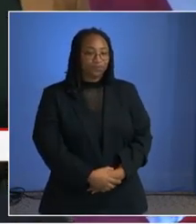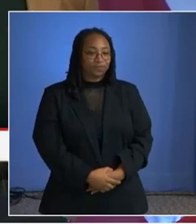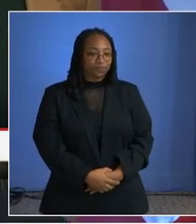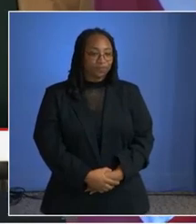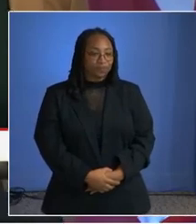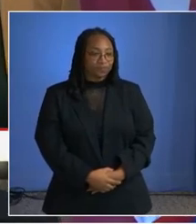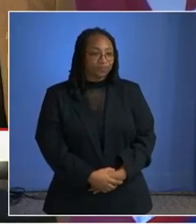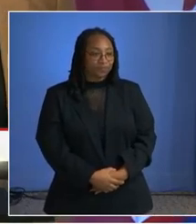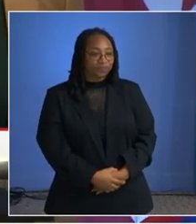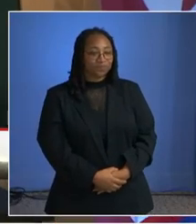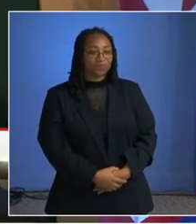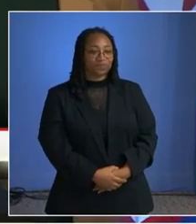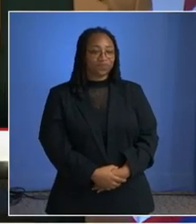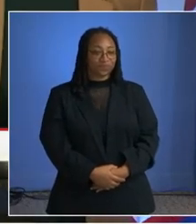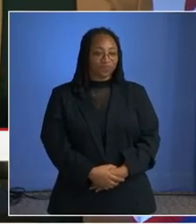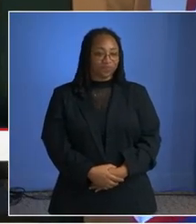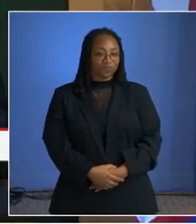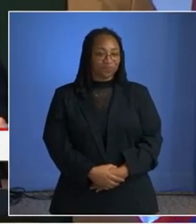Each year,